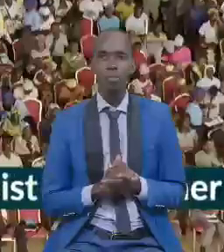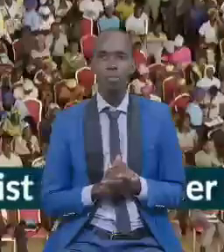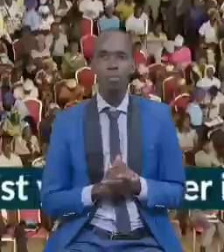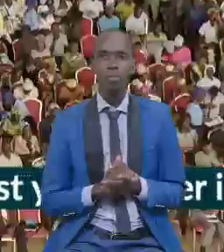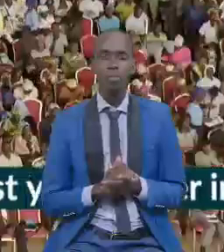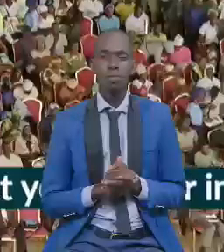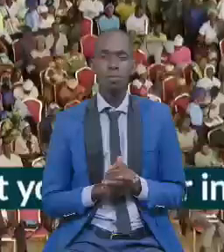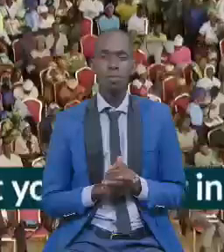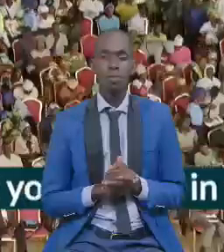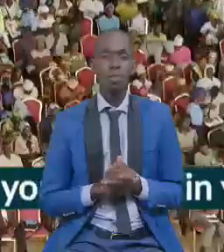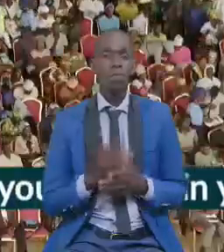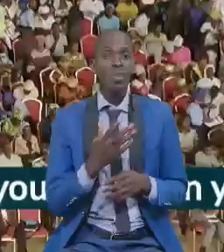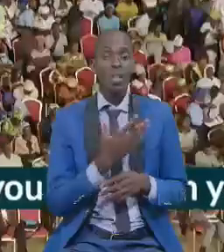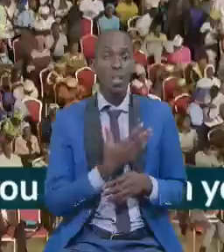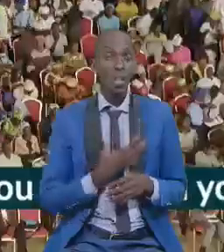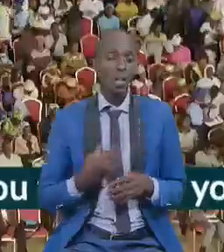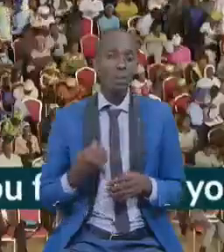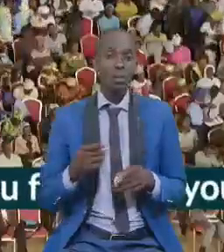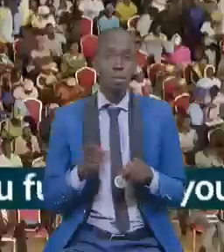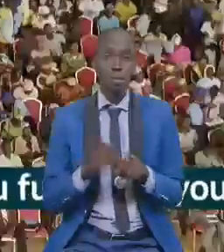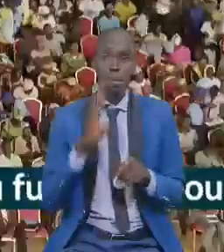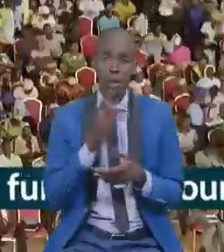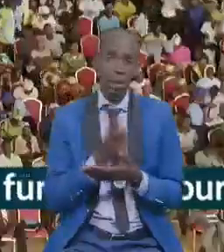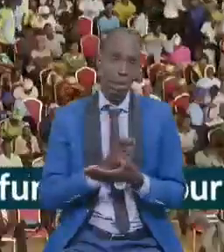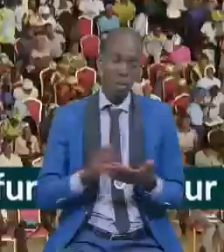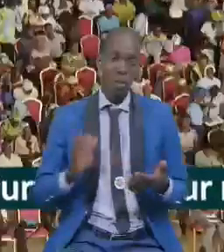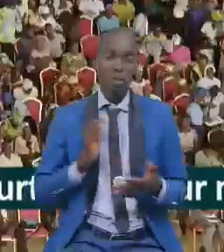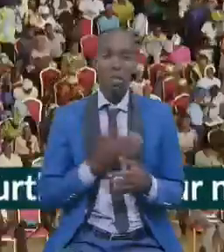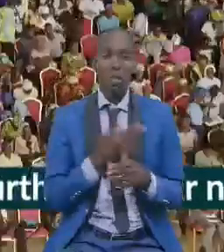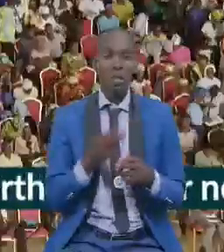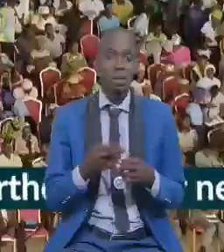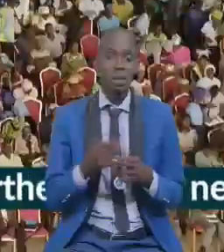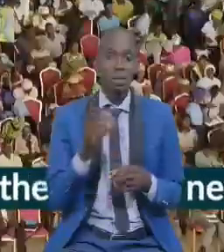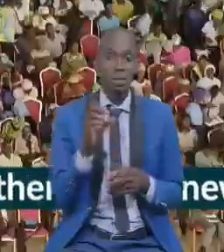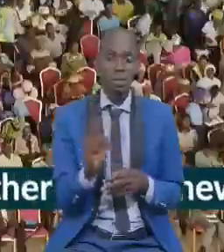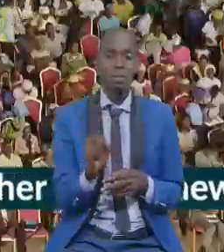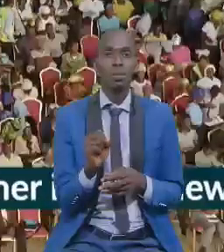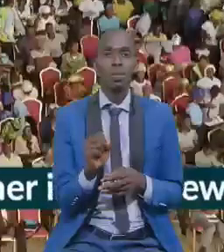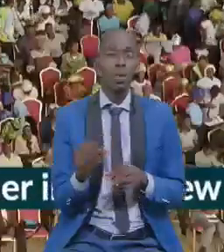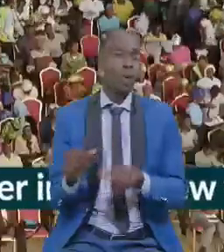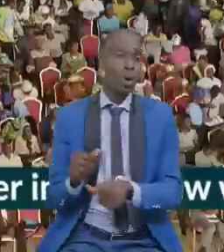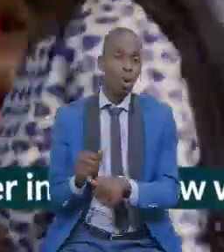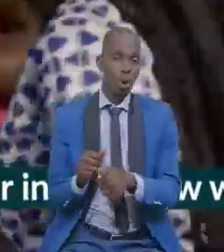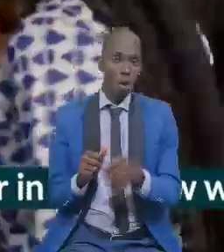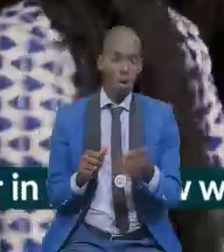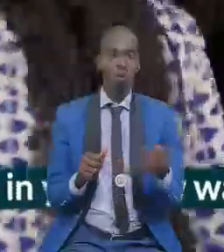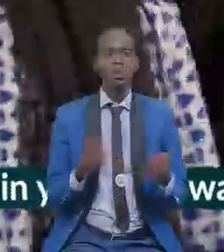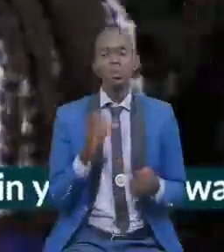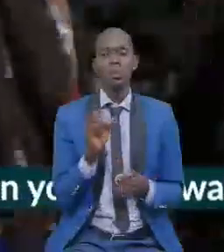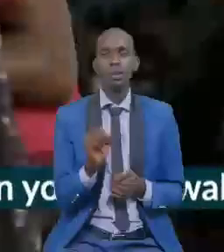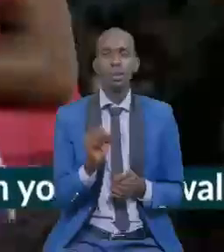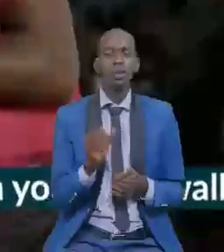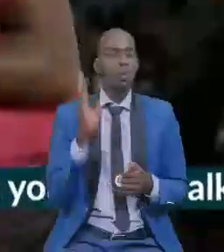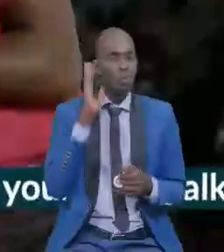And as we are writing our names, the rest of us, we are in prayer mood, we are praying